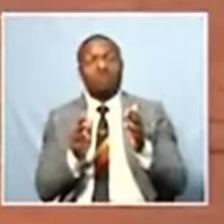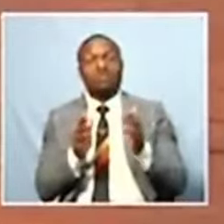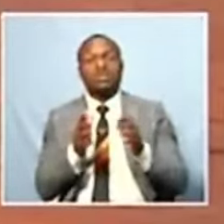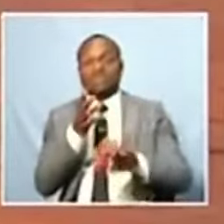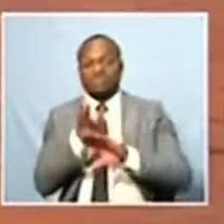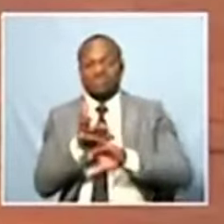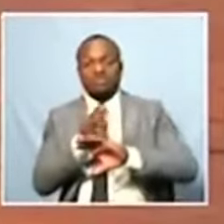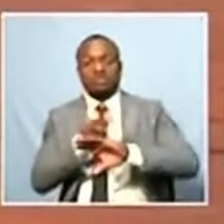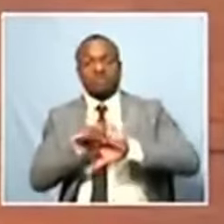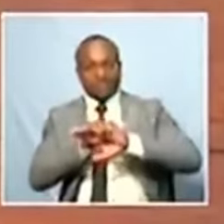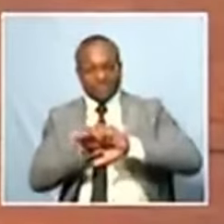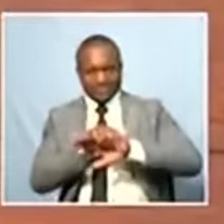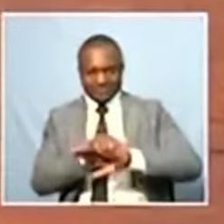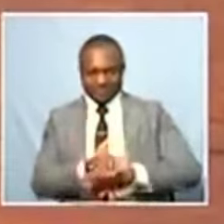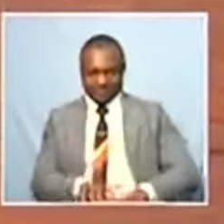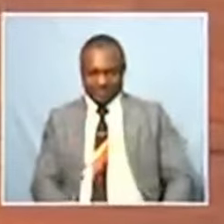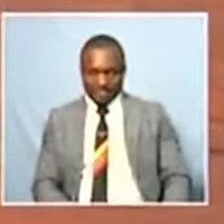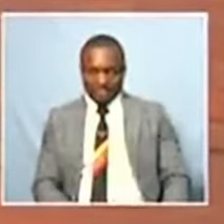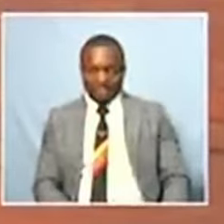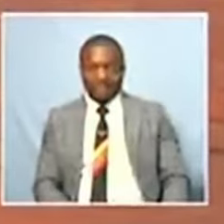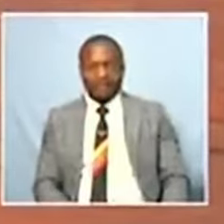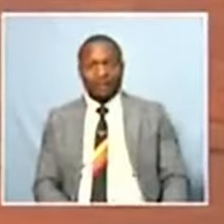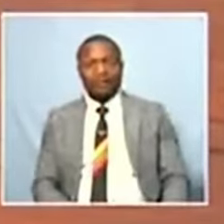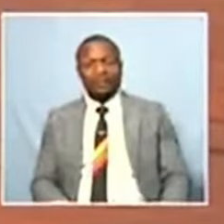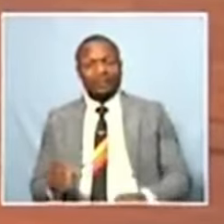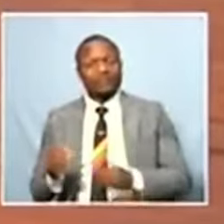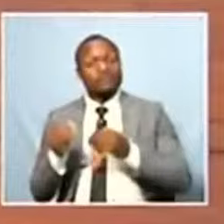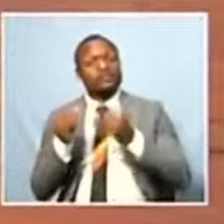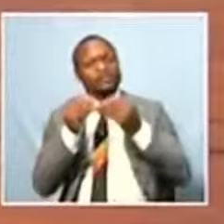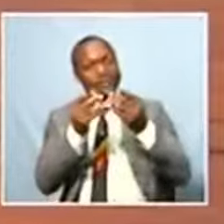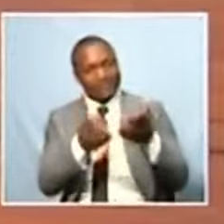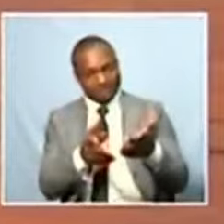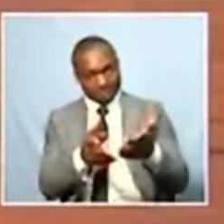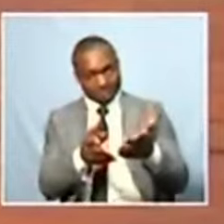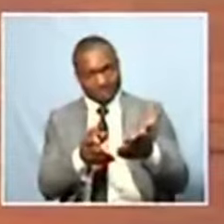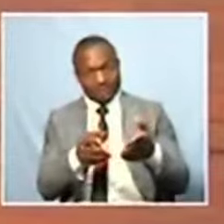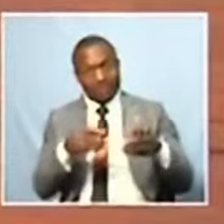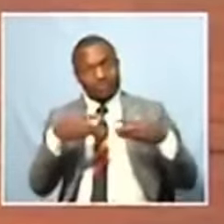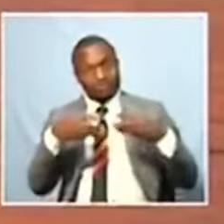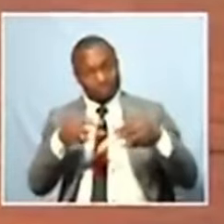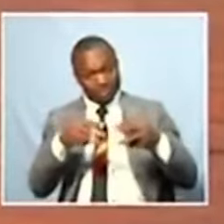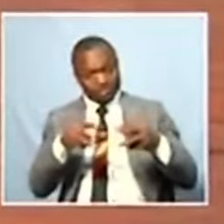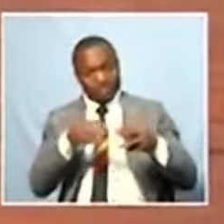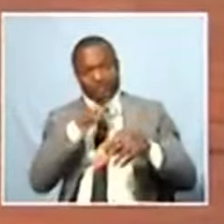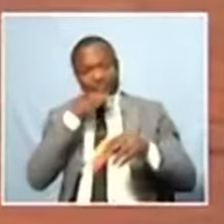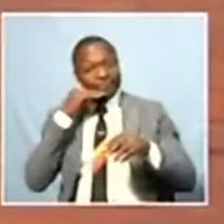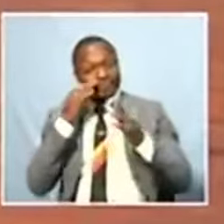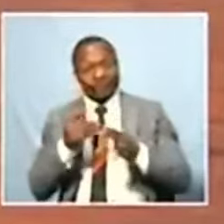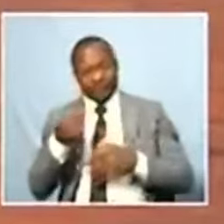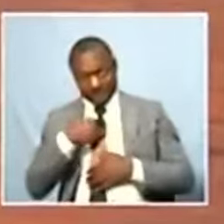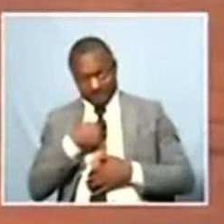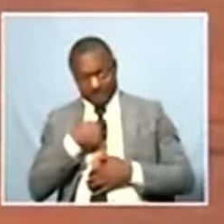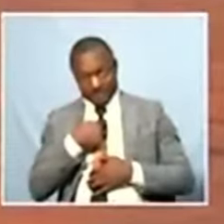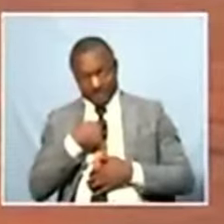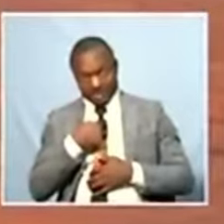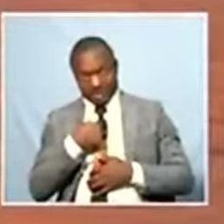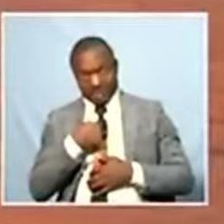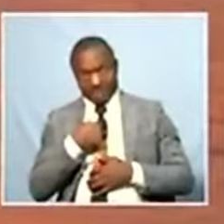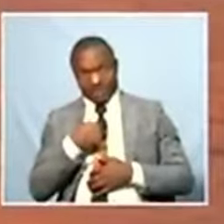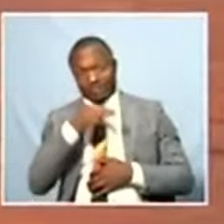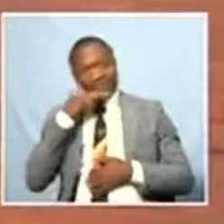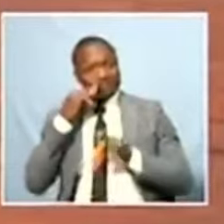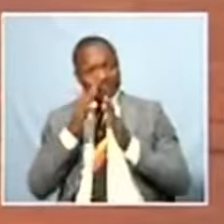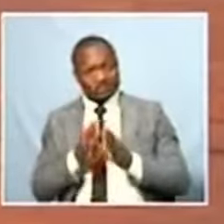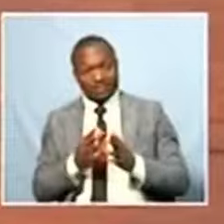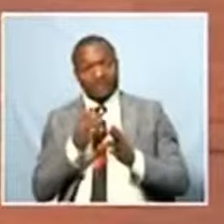the whatever, is that the supply on the market from the farmers, me, I'm a dairy farmer, I've told you, I